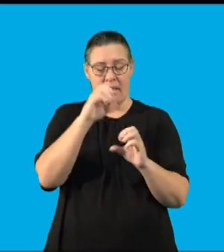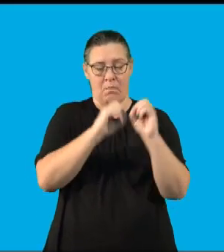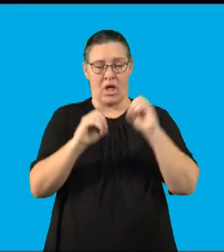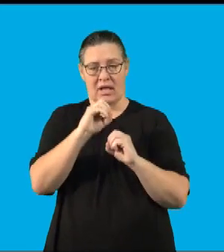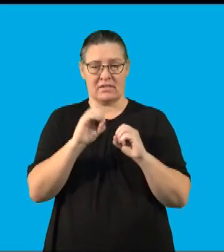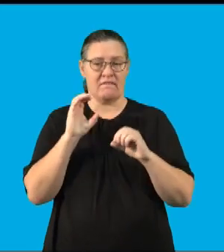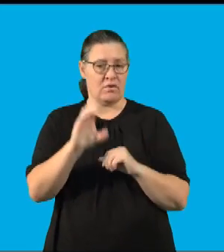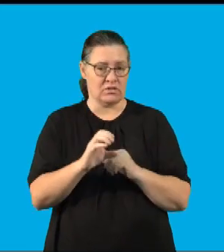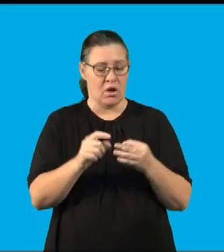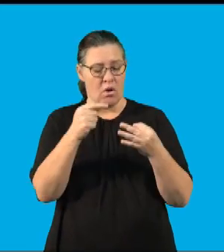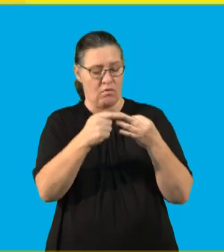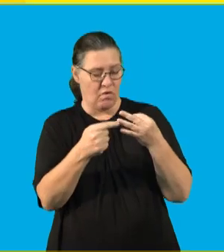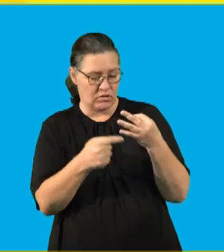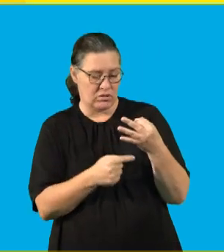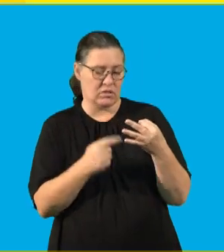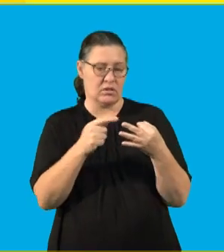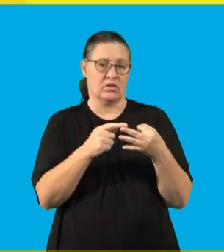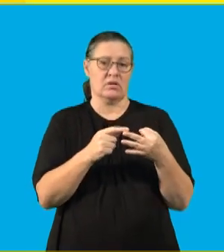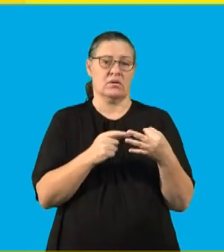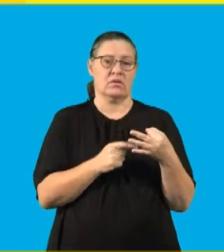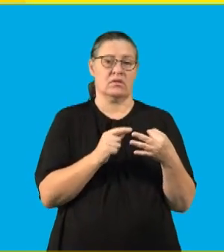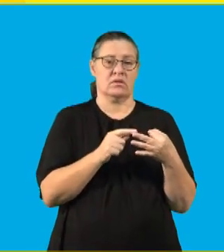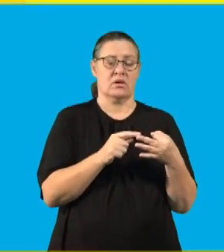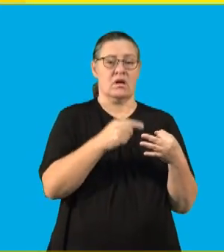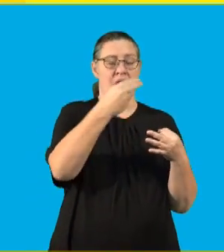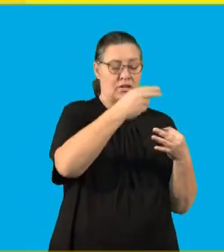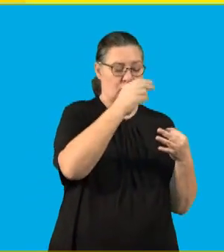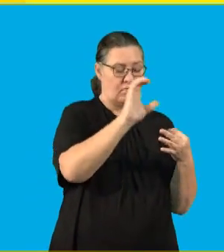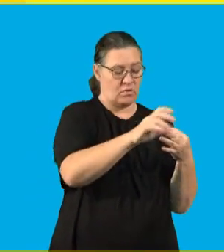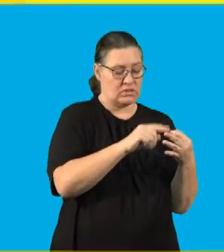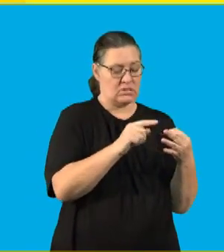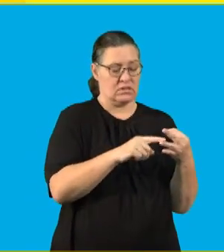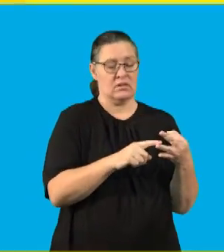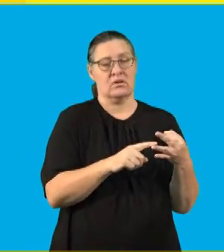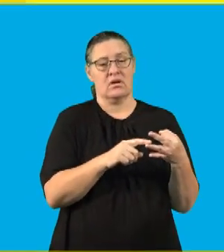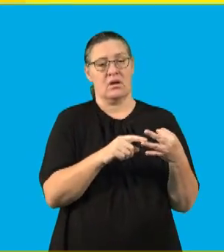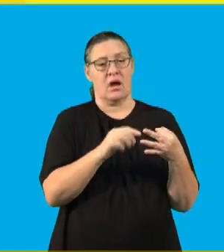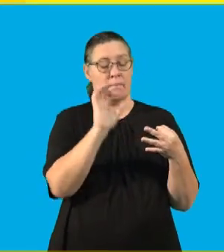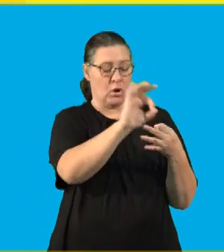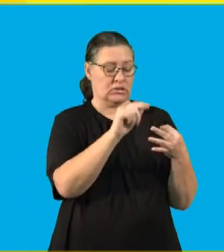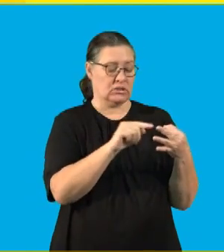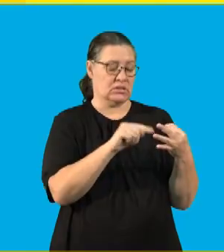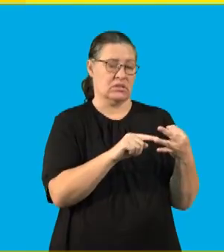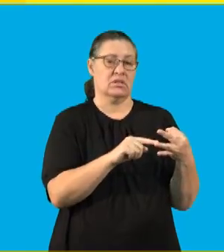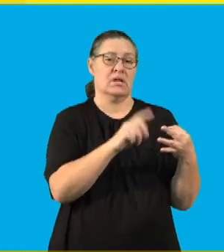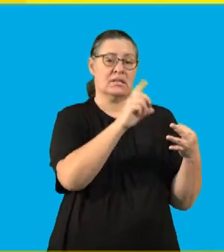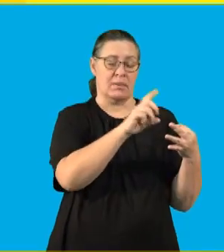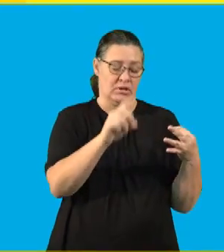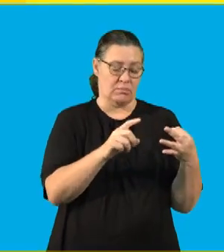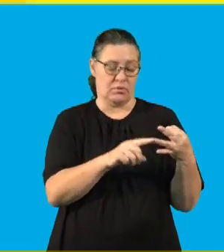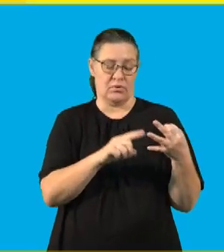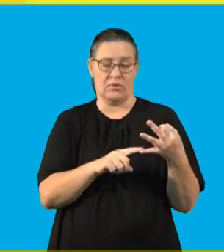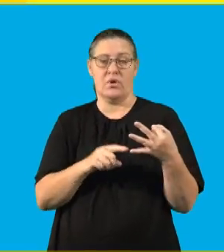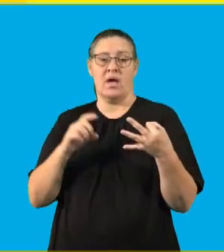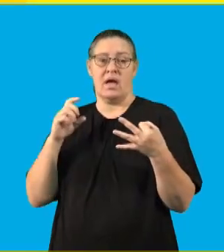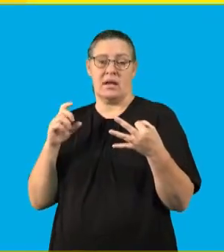of intermolecular forces, they have all 3. London forces, dipole-dipole forces, and the hydrogen bonds. However, the carboxylic